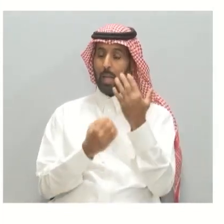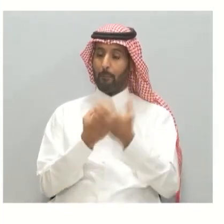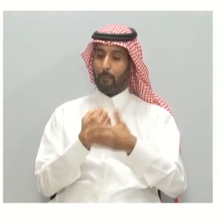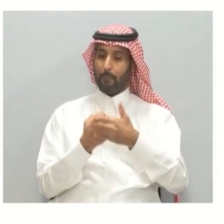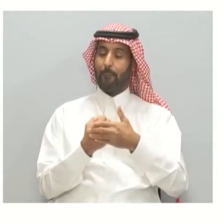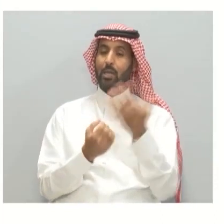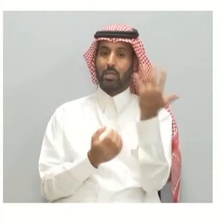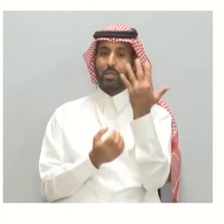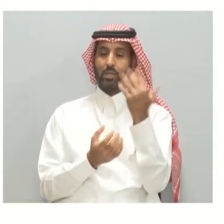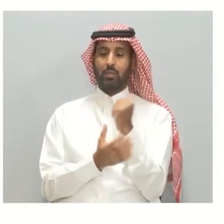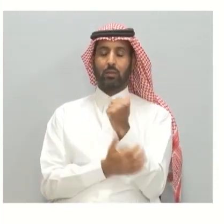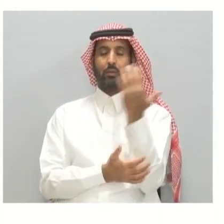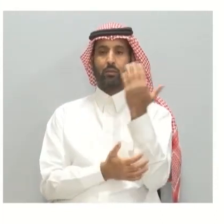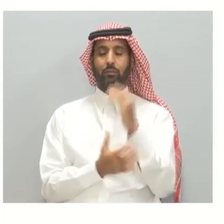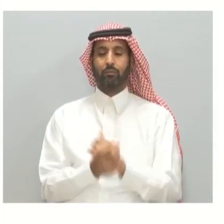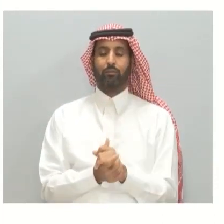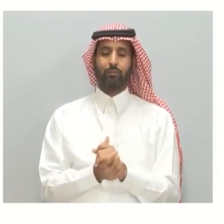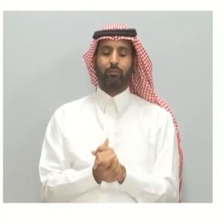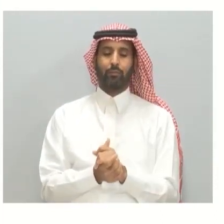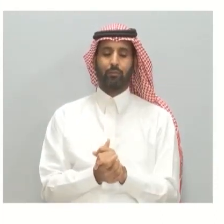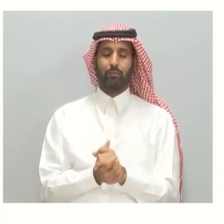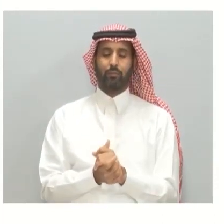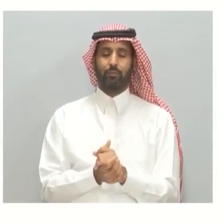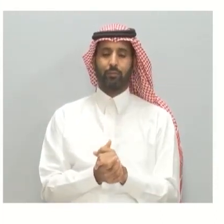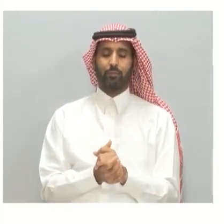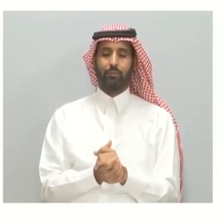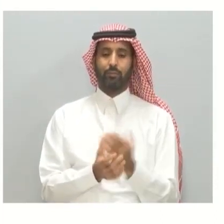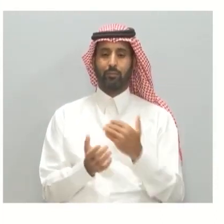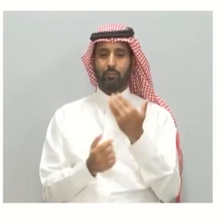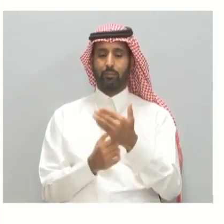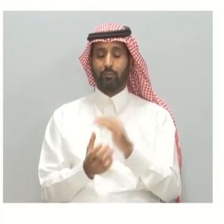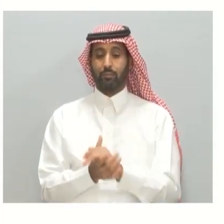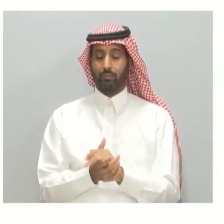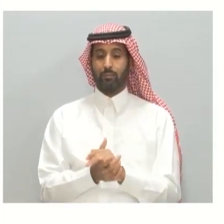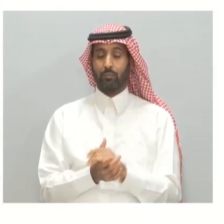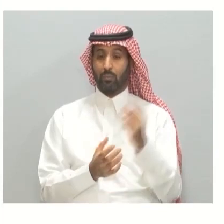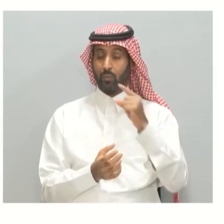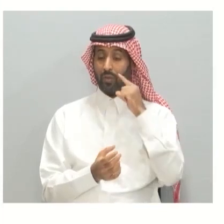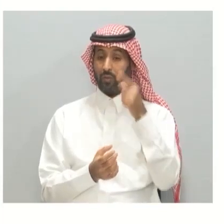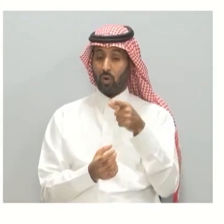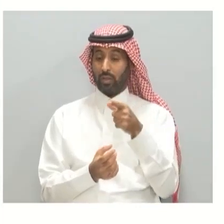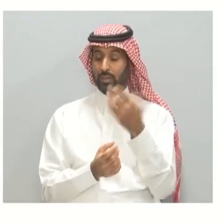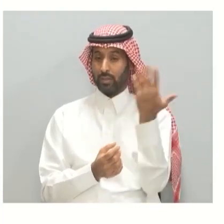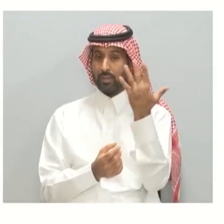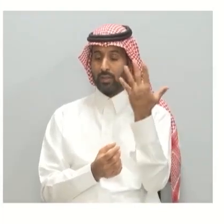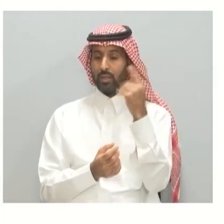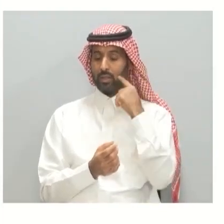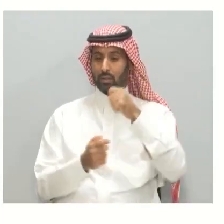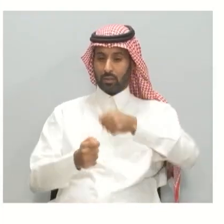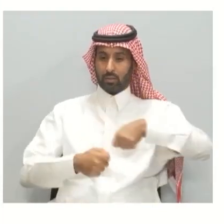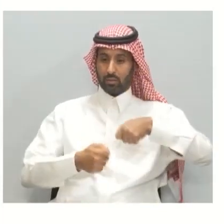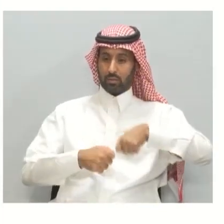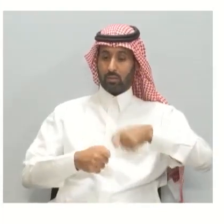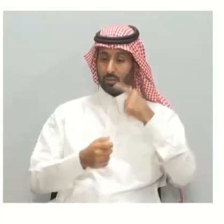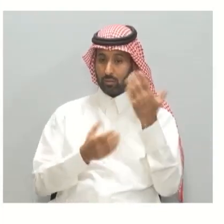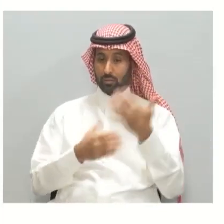an arborist is a kind of official tree carer or the doctor for trees. He fertilizes,